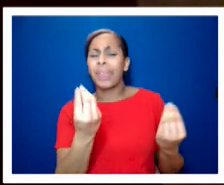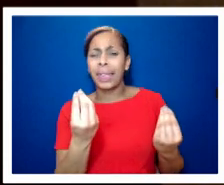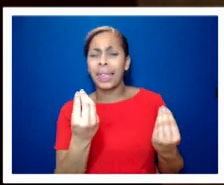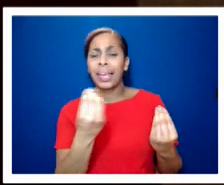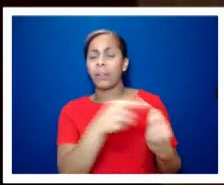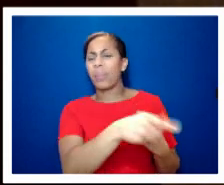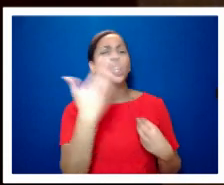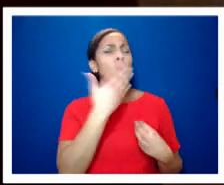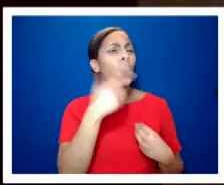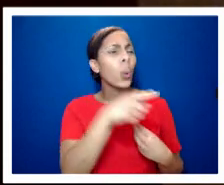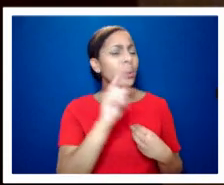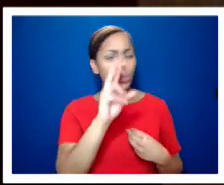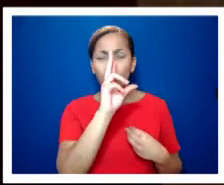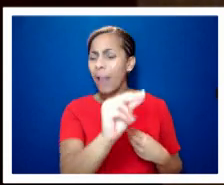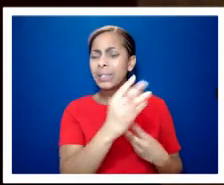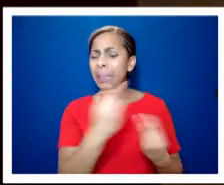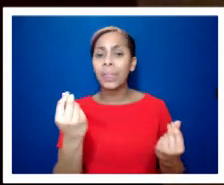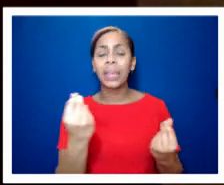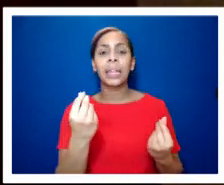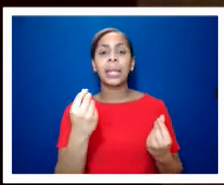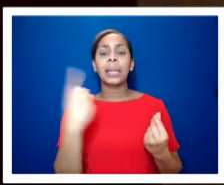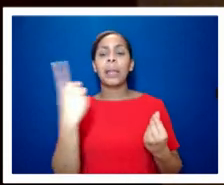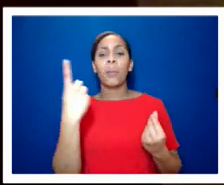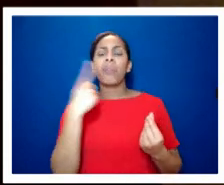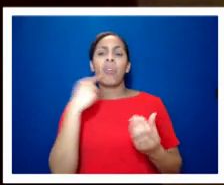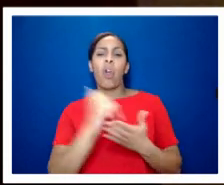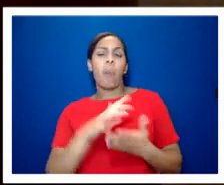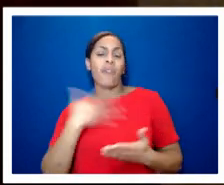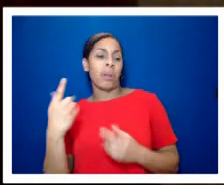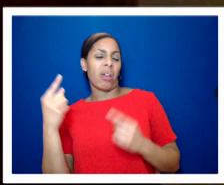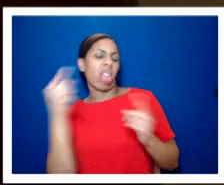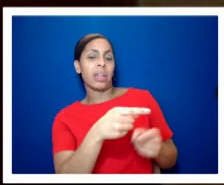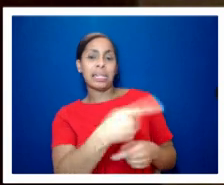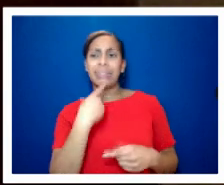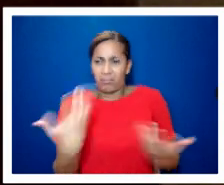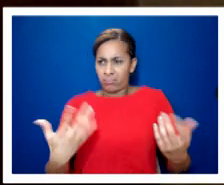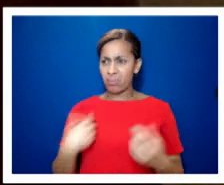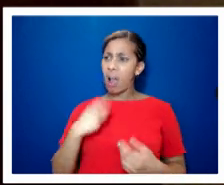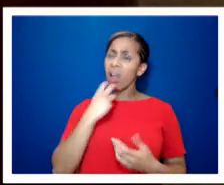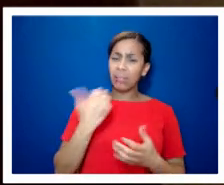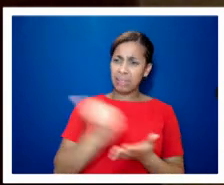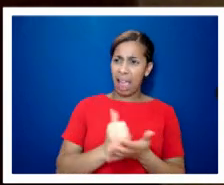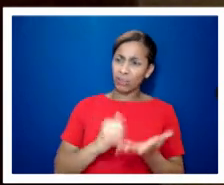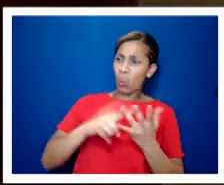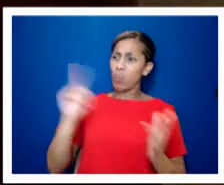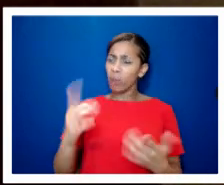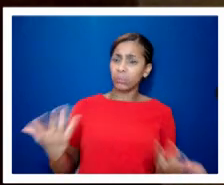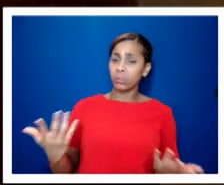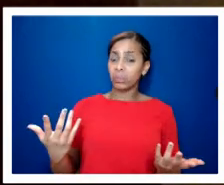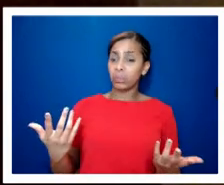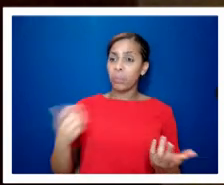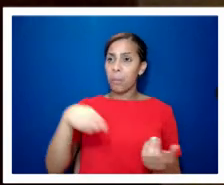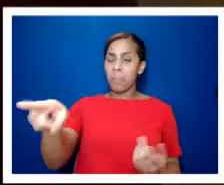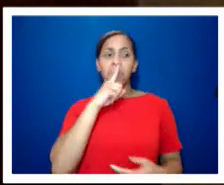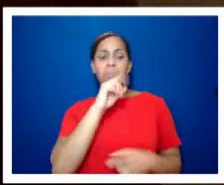at school i think he was about 12 at the time and he kind of responded by saying well my uncles are gay so what and it kind of shut them up and i thought oh you know that's really nice but